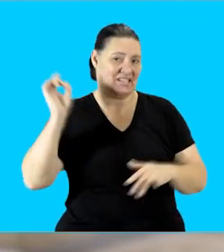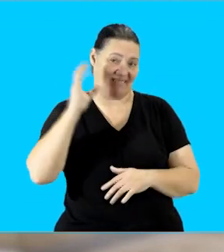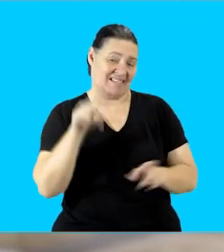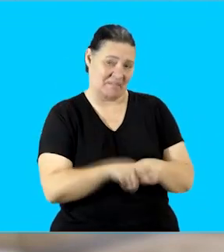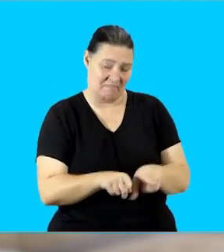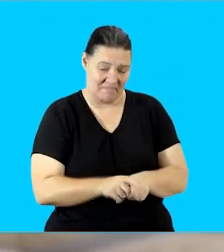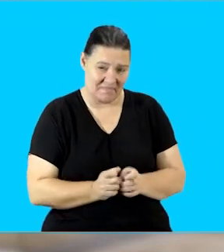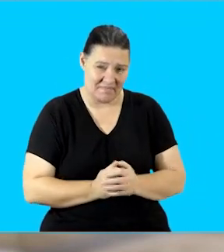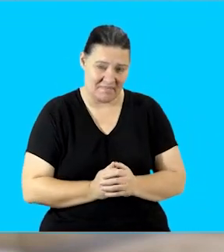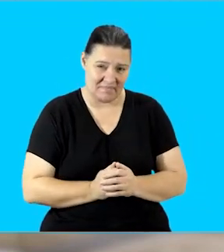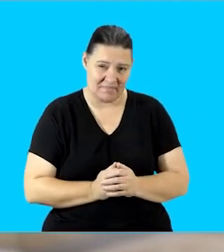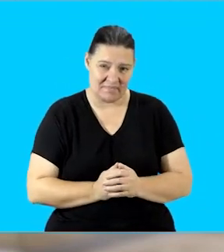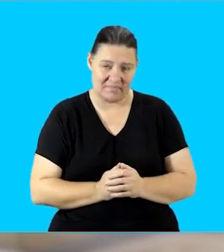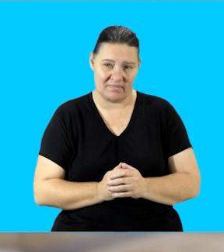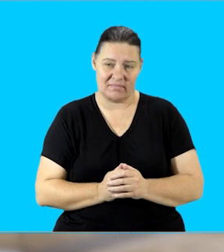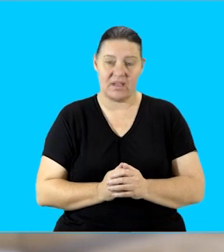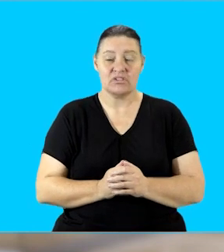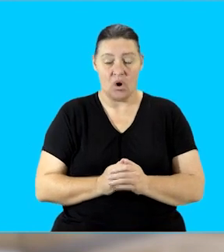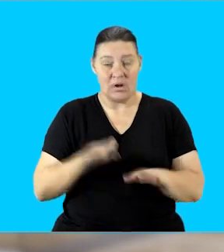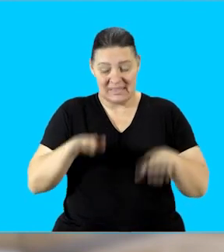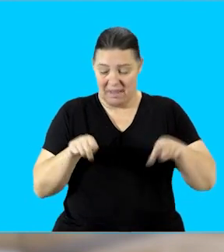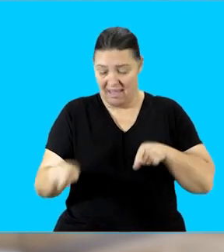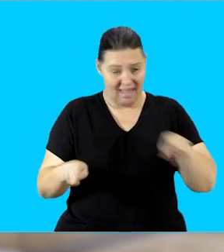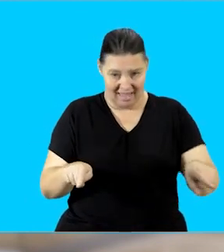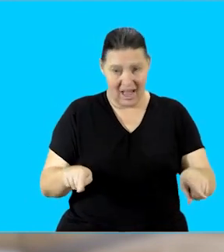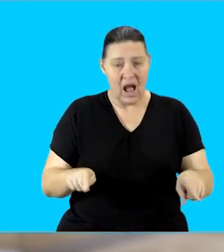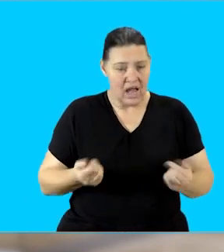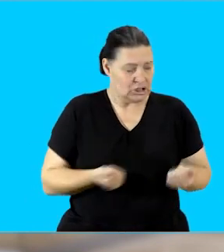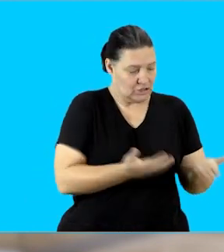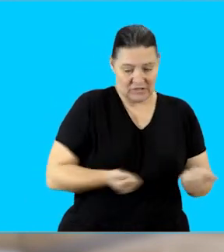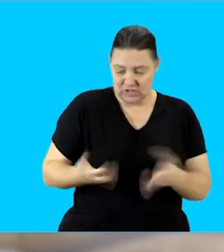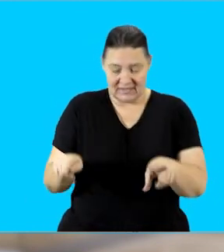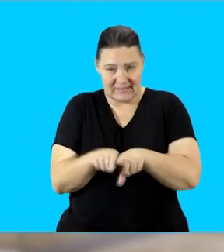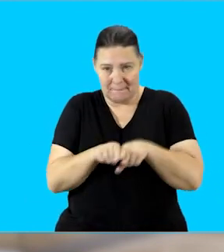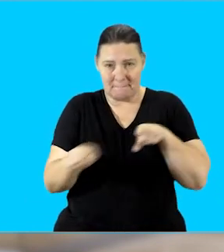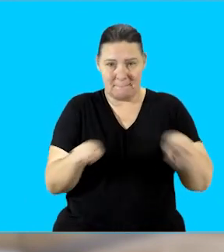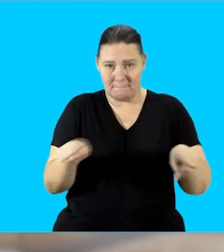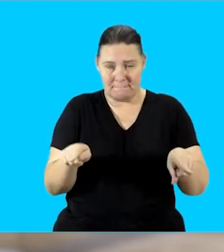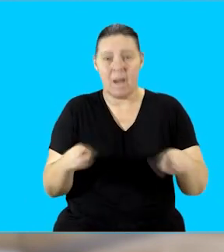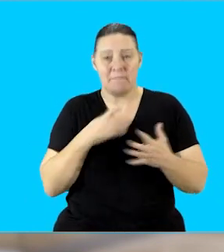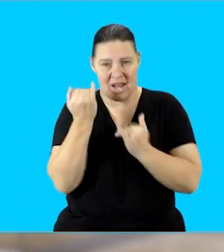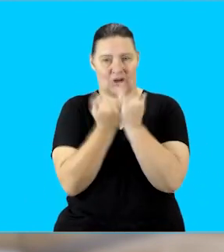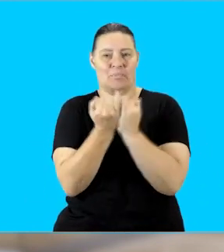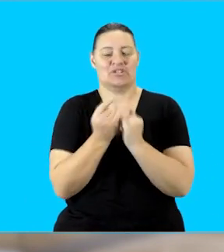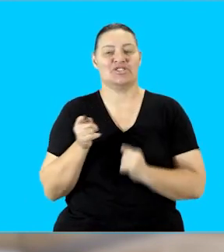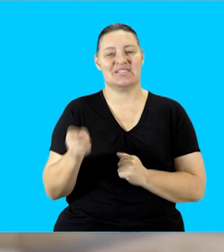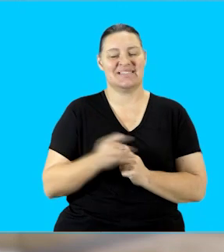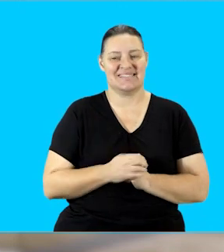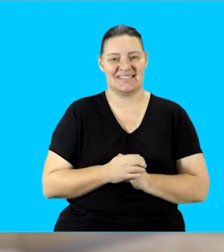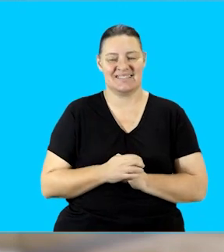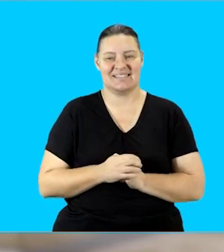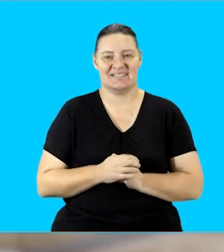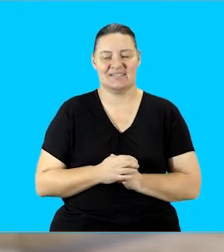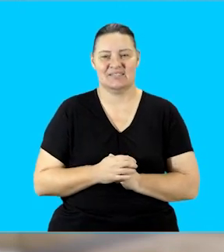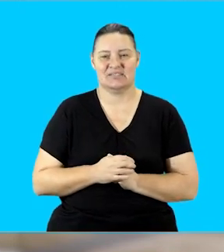Star. So now having the similar businesses who provide the same service, it simply means that that's a competition.